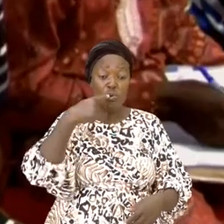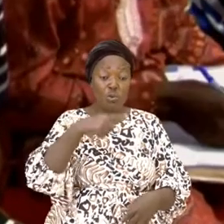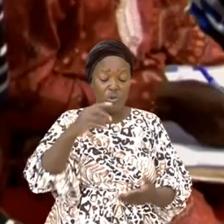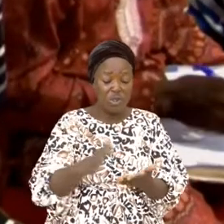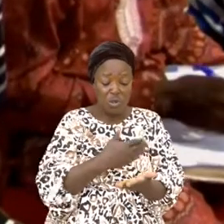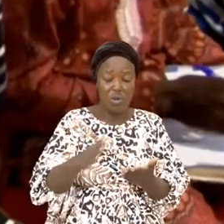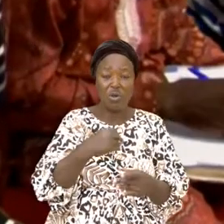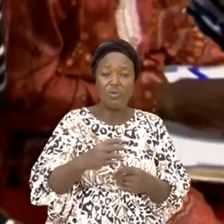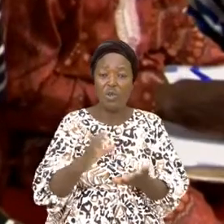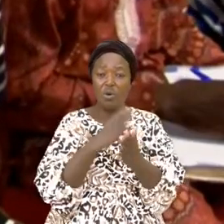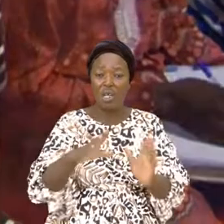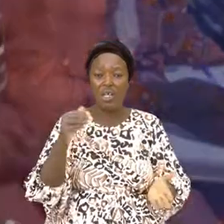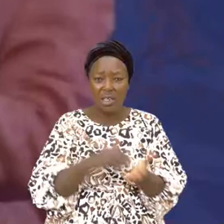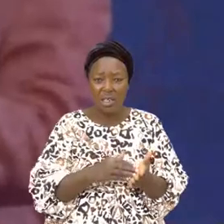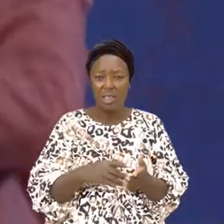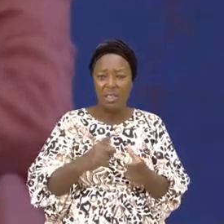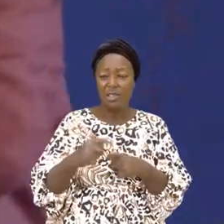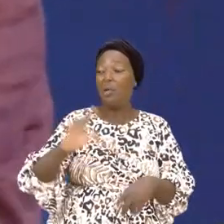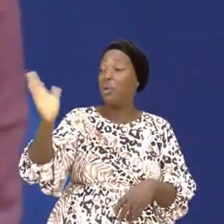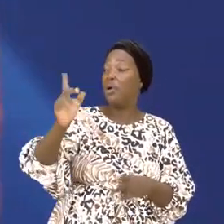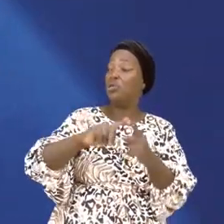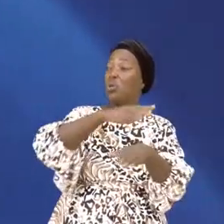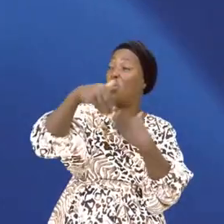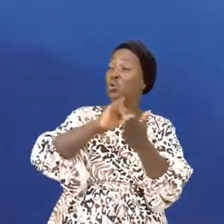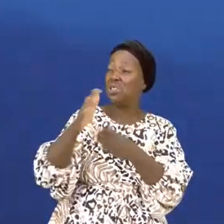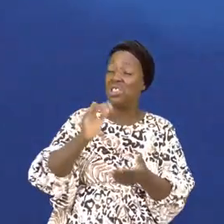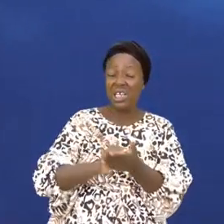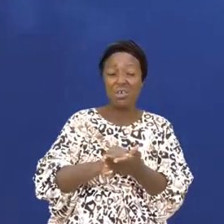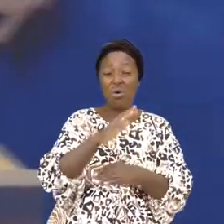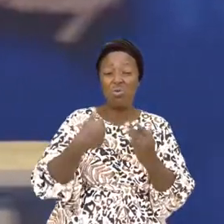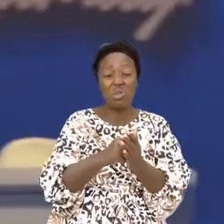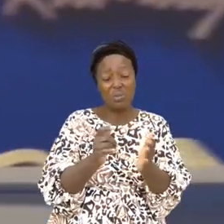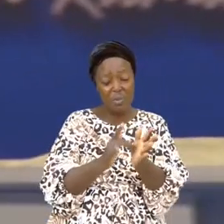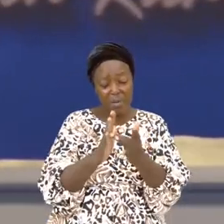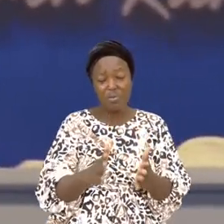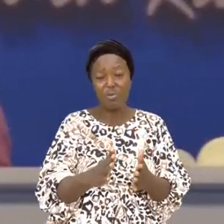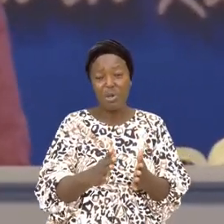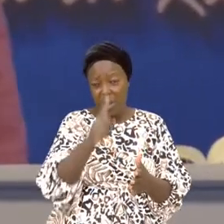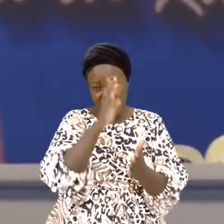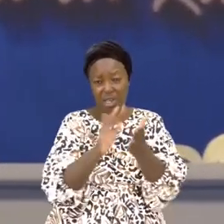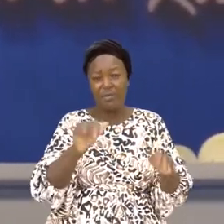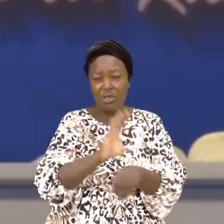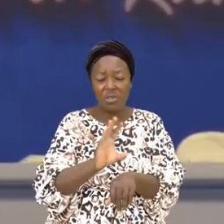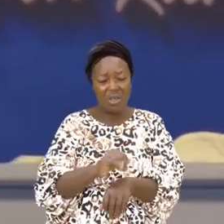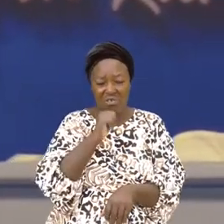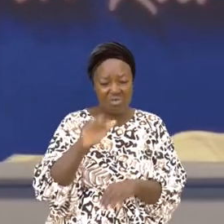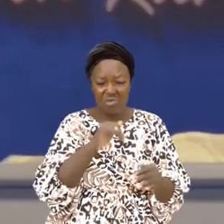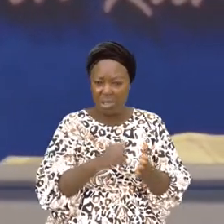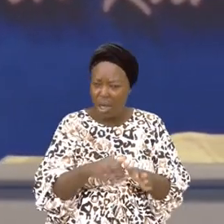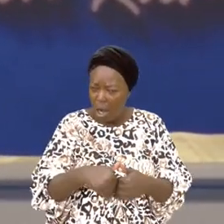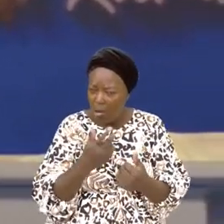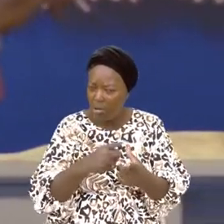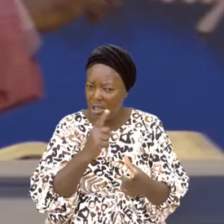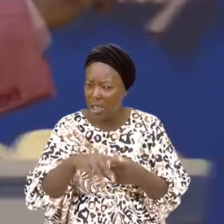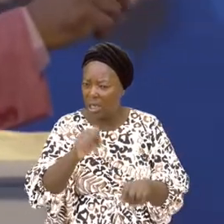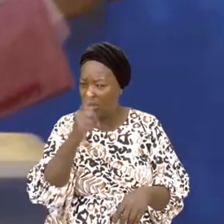bye-bye for the prayer warriors, bye-bye to a Bible-believing church, how will the Lord instruct you?